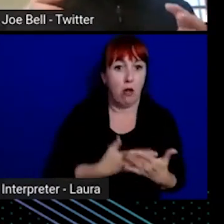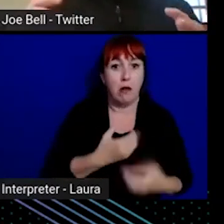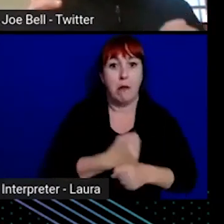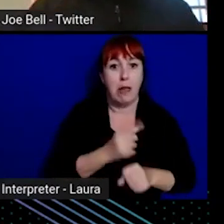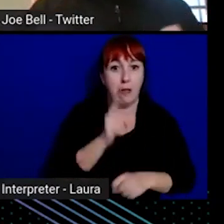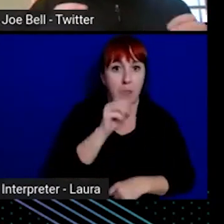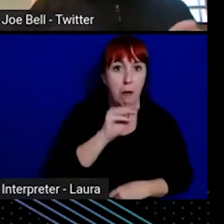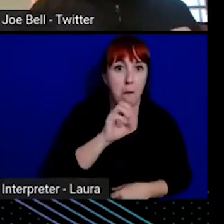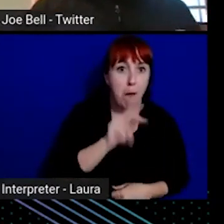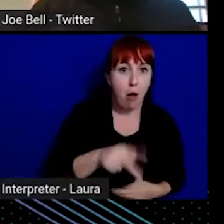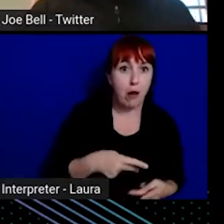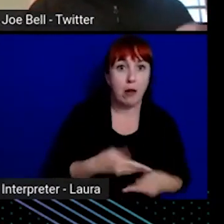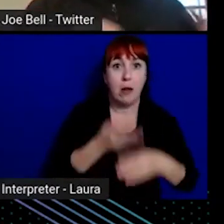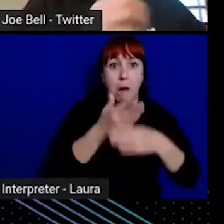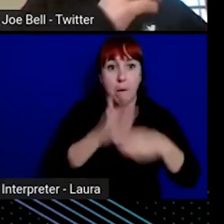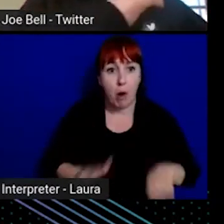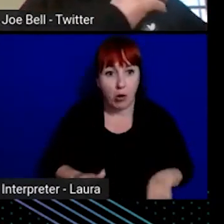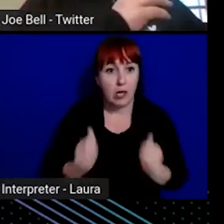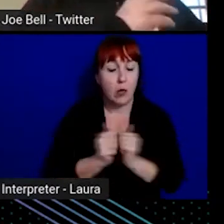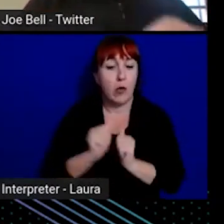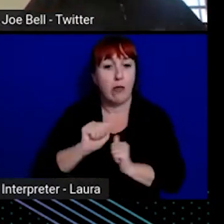parse it with the JSON output,